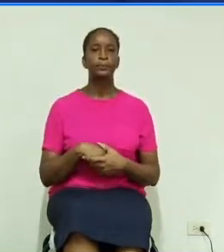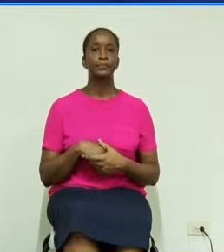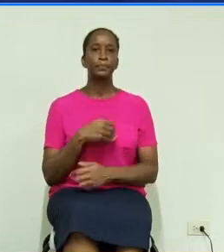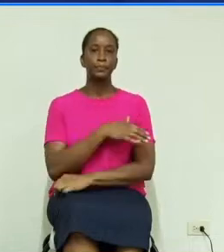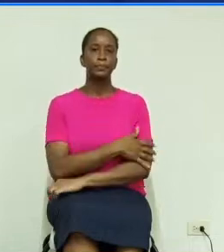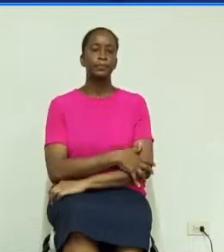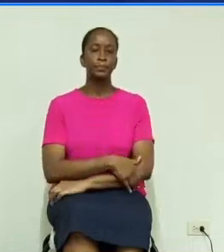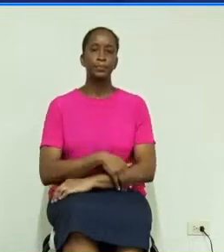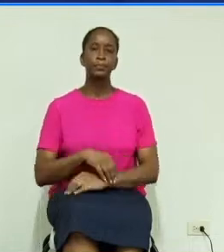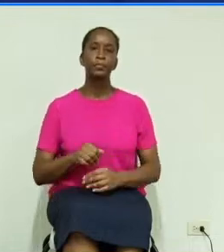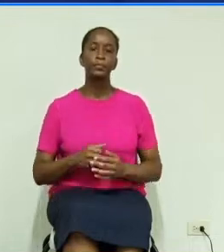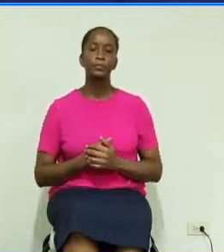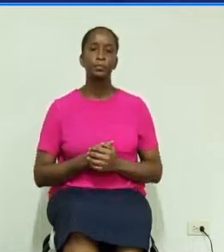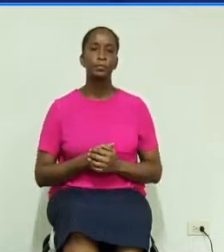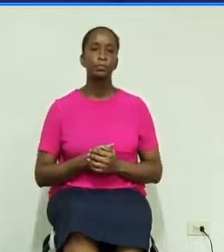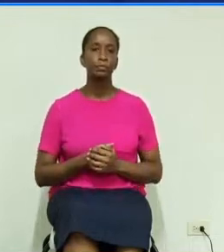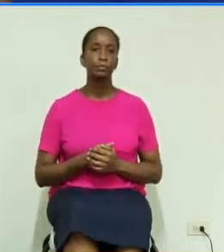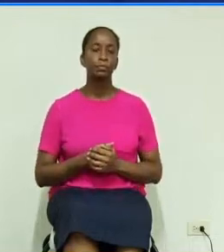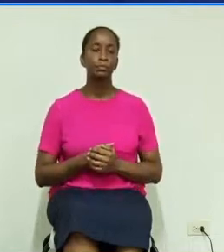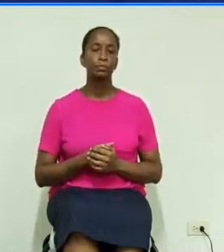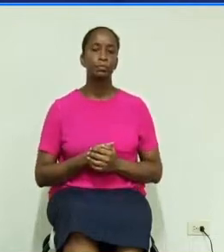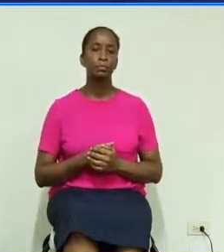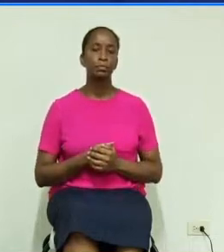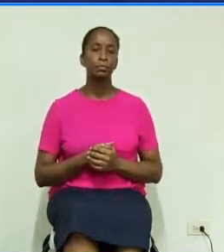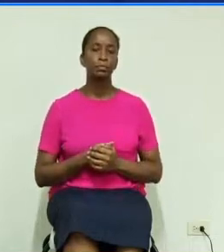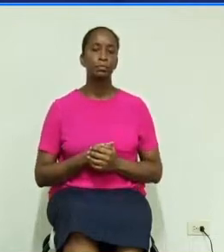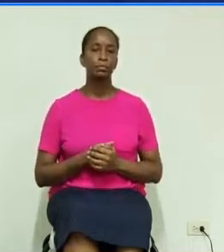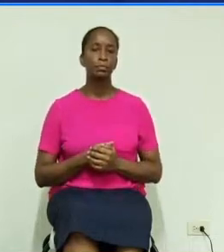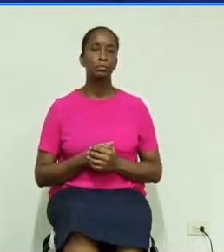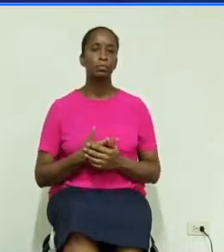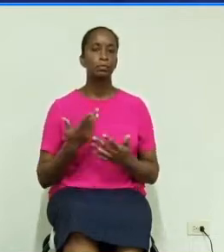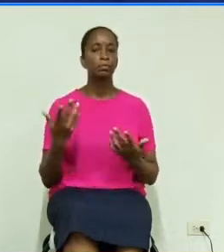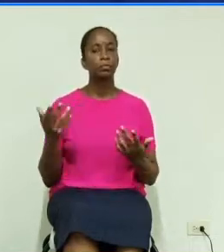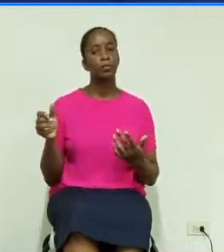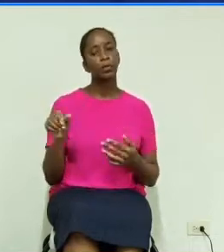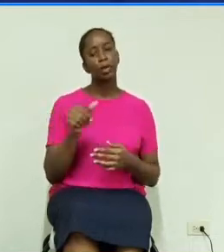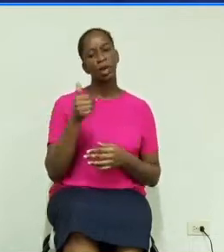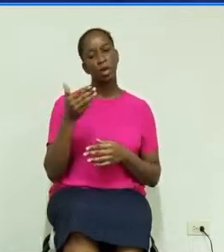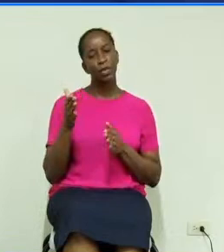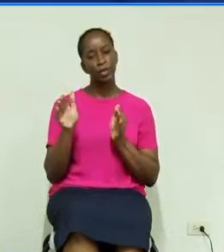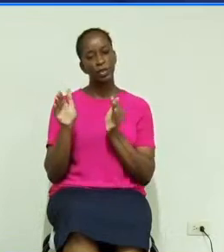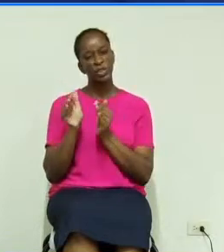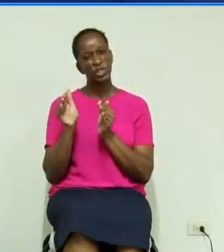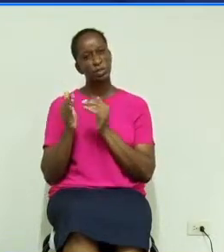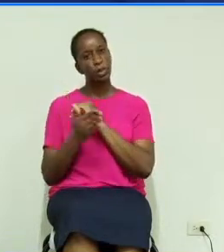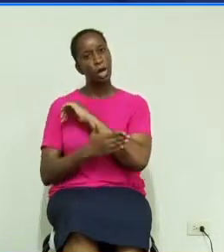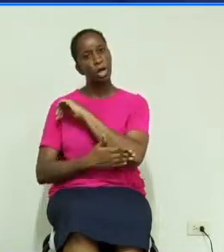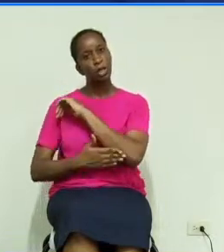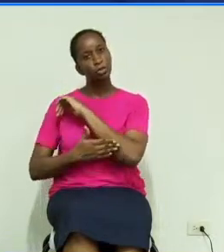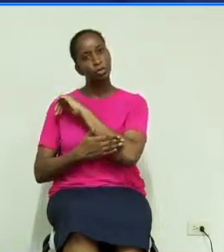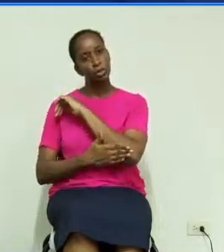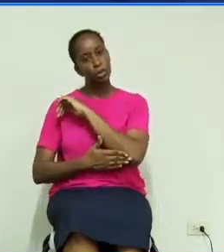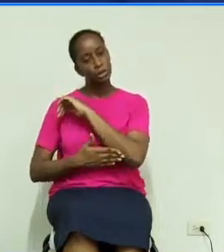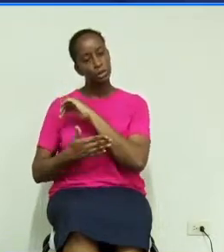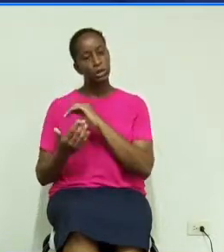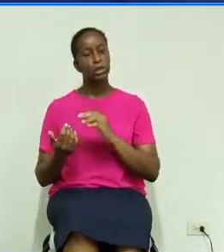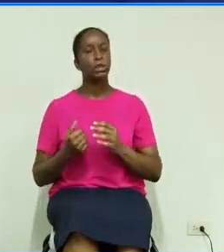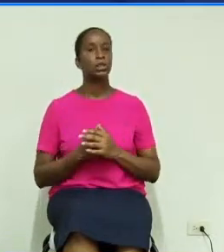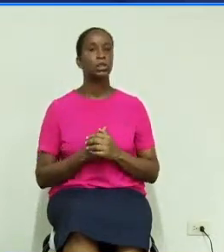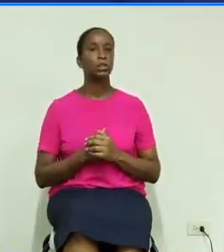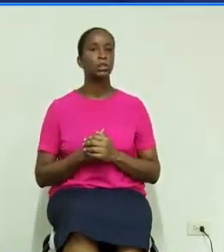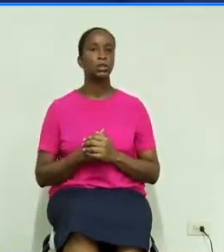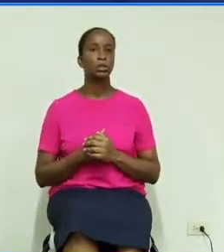global south that might be somewhat similar to our size, even though it's a little larger, we can think about countries